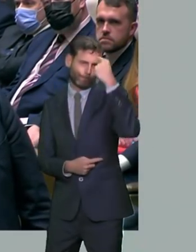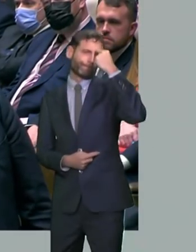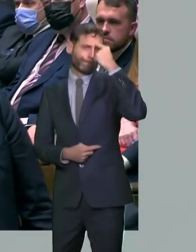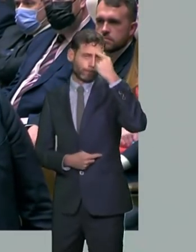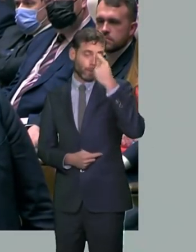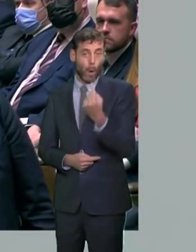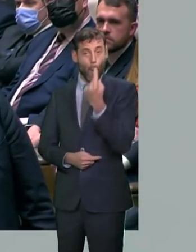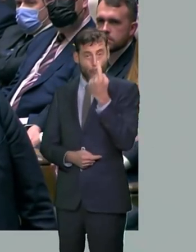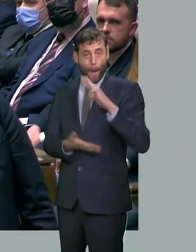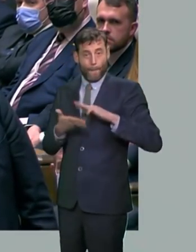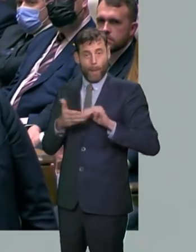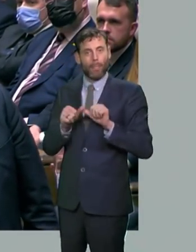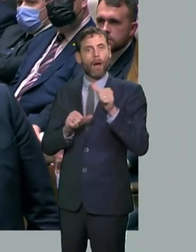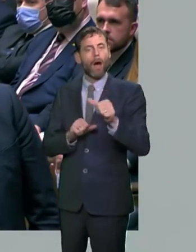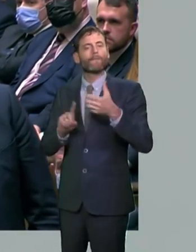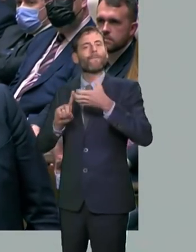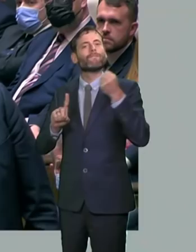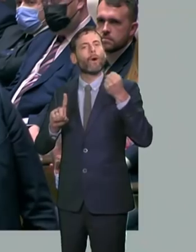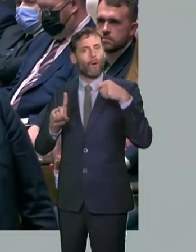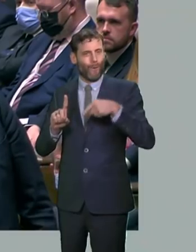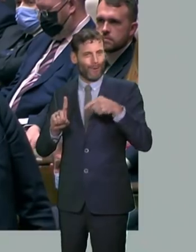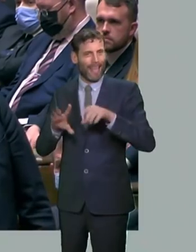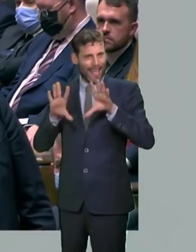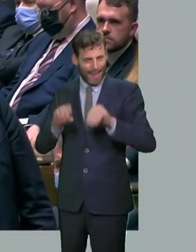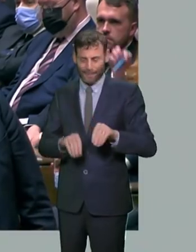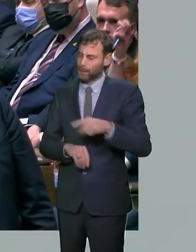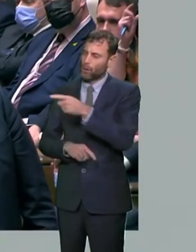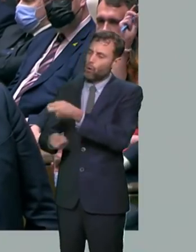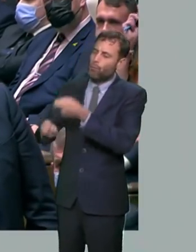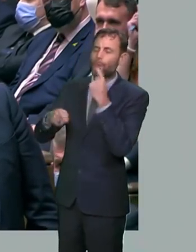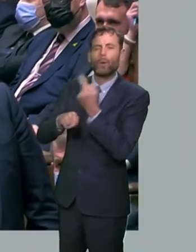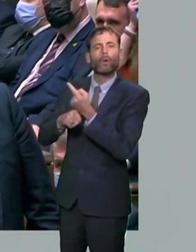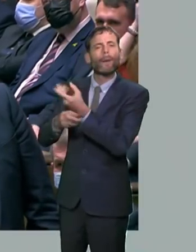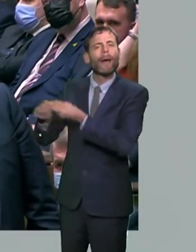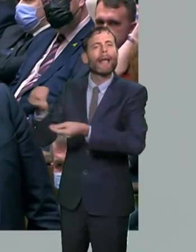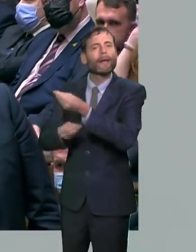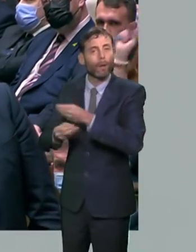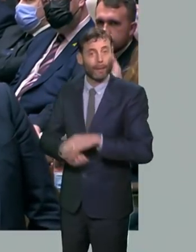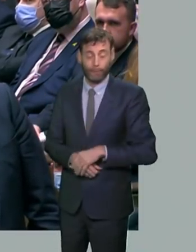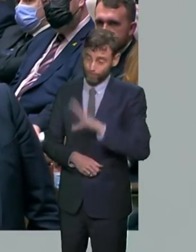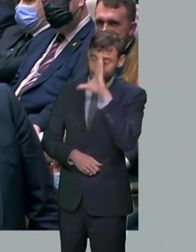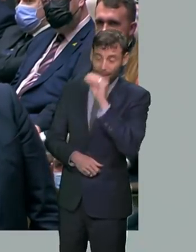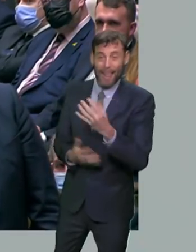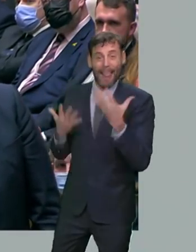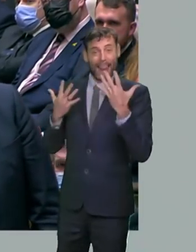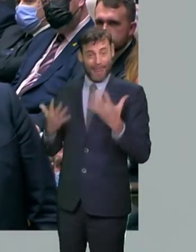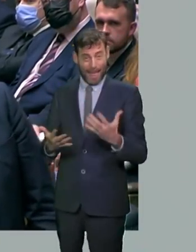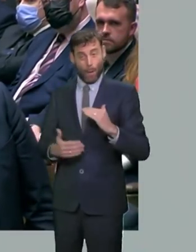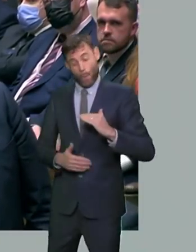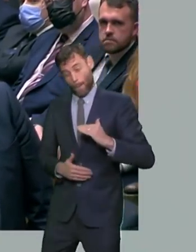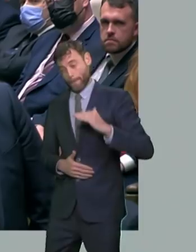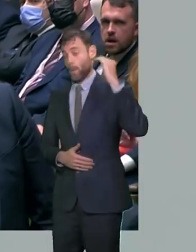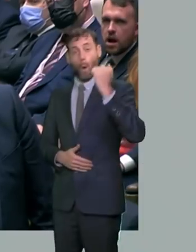now almost a month after furlough ended. He talks about the economy, Mr. Speaker. There are now more people in work than there